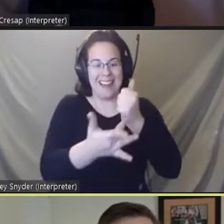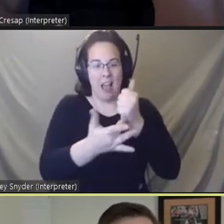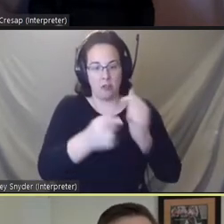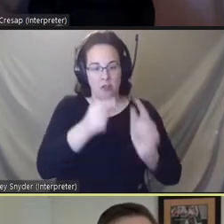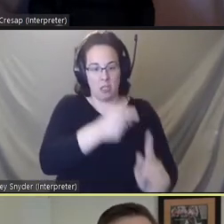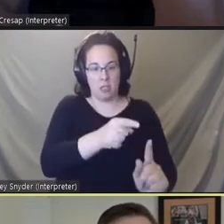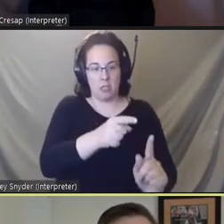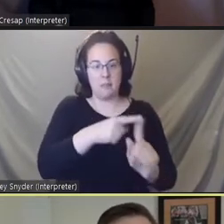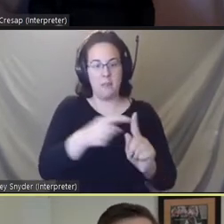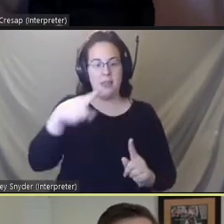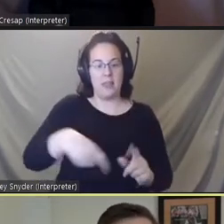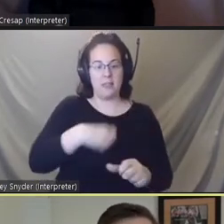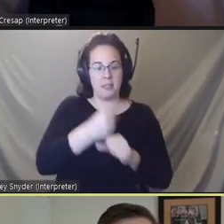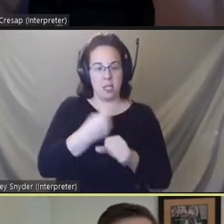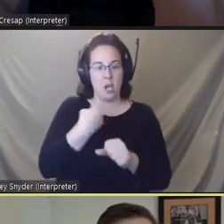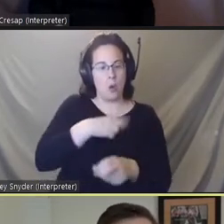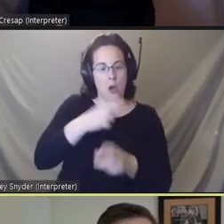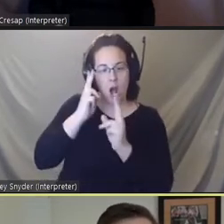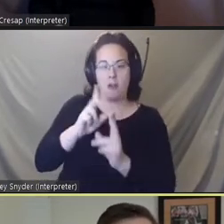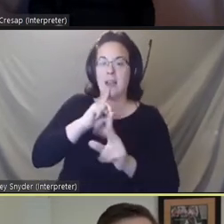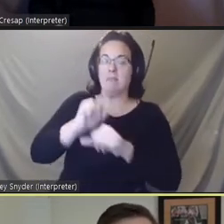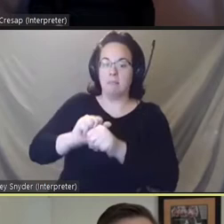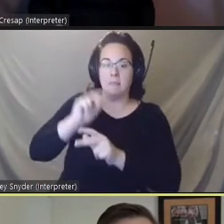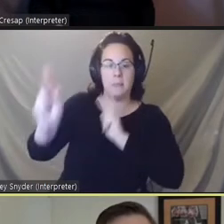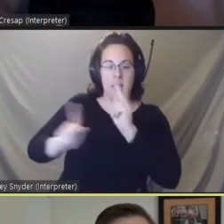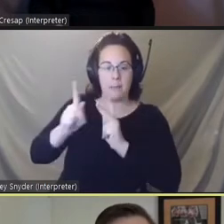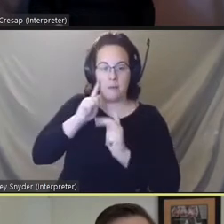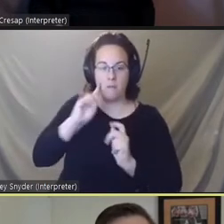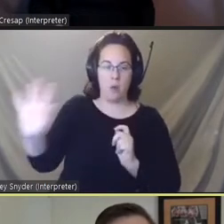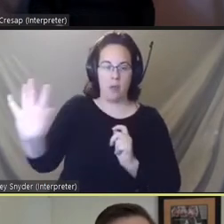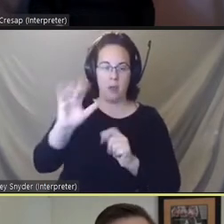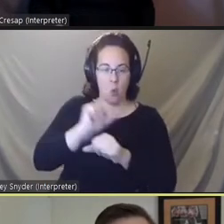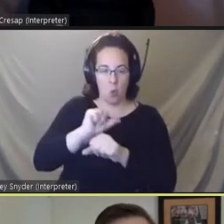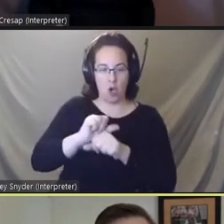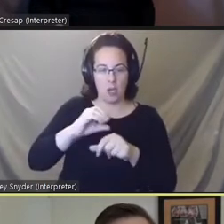sort of honoring people for their contributions through their work in the field.